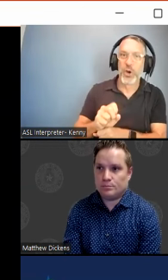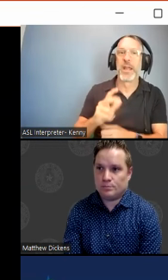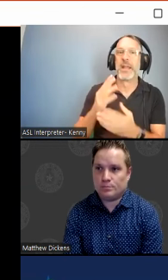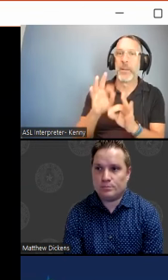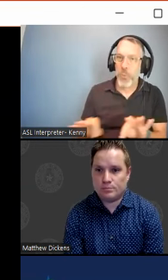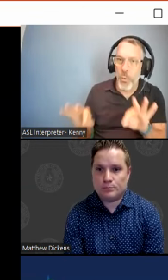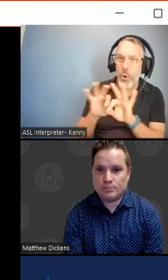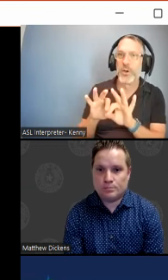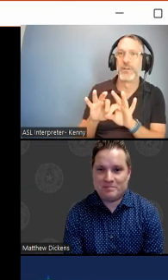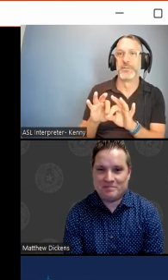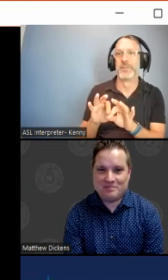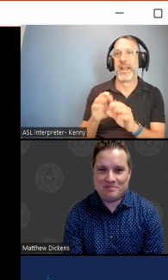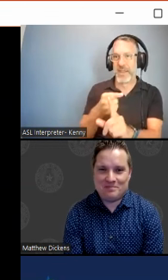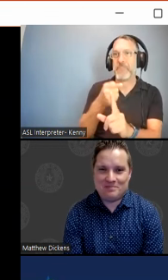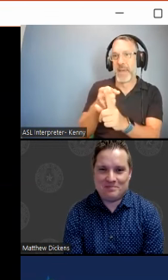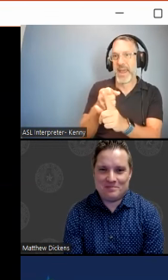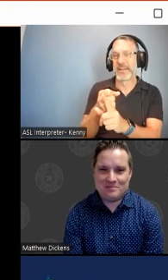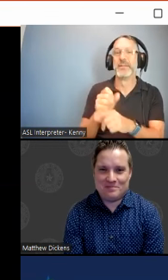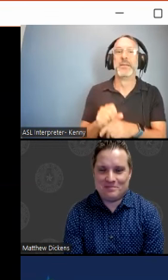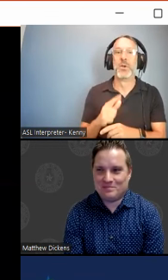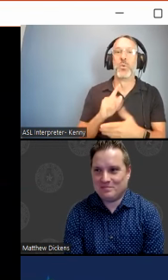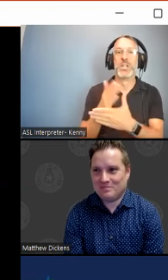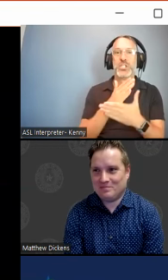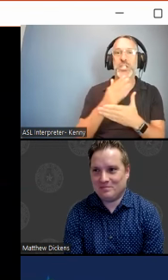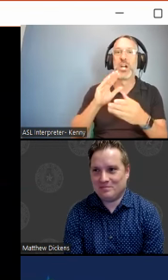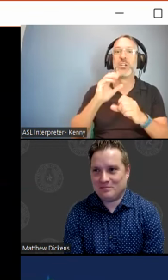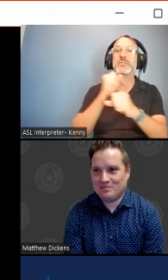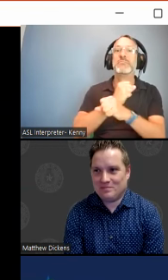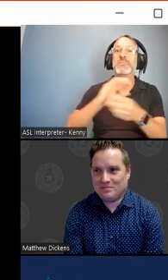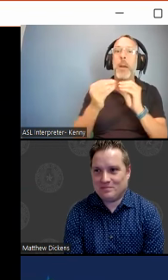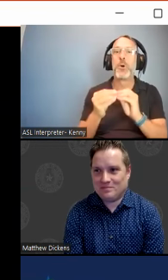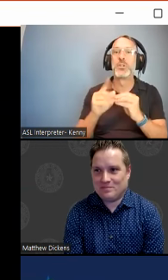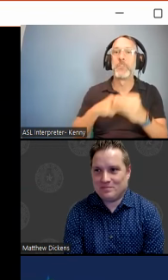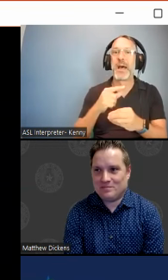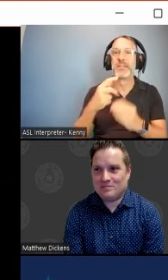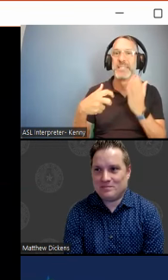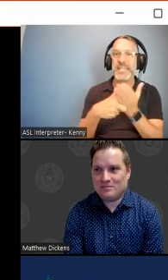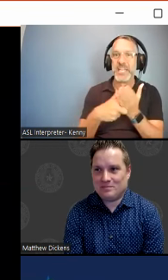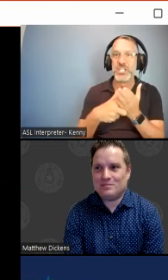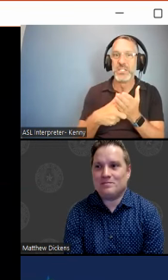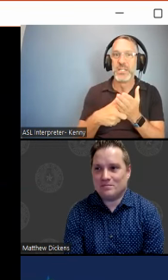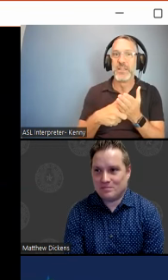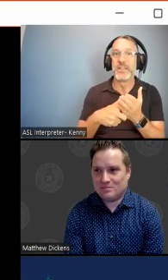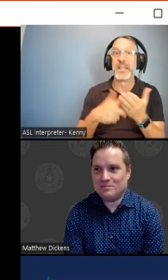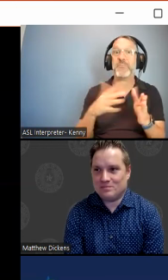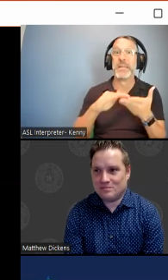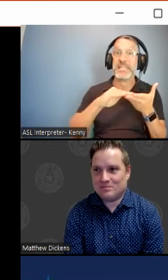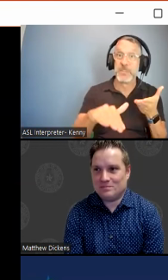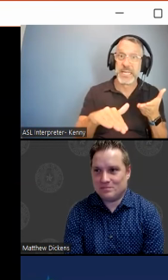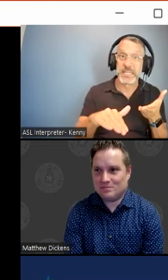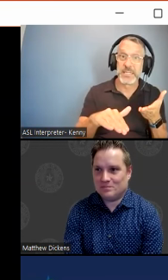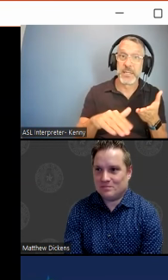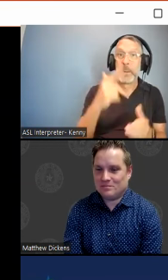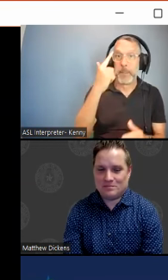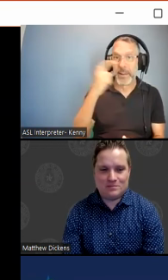vital and the impact they're having. We share statistics about citations that have been dismissed, the number of citations that may have been dismissed due